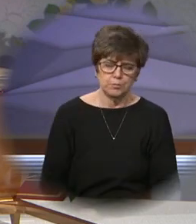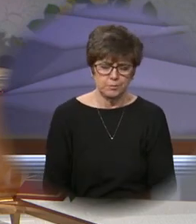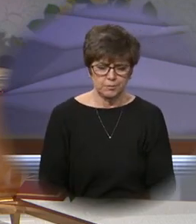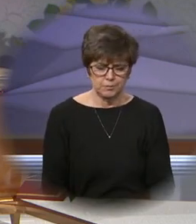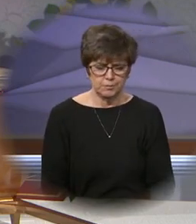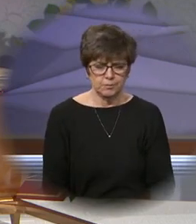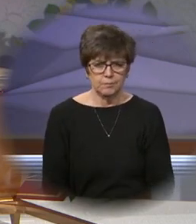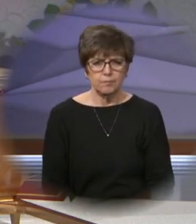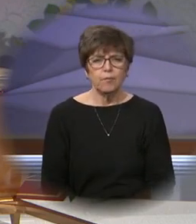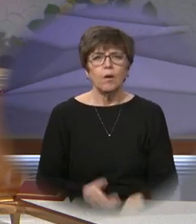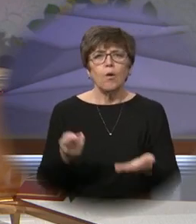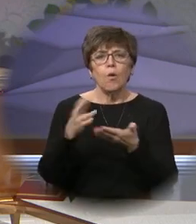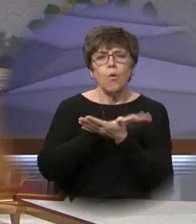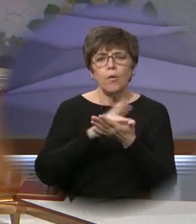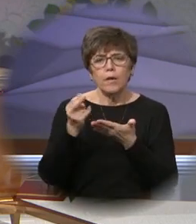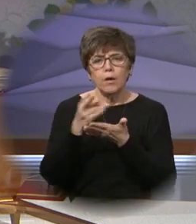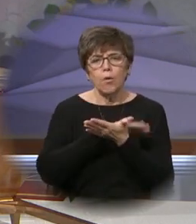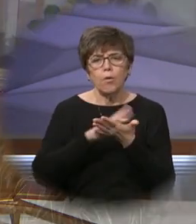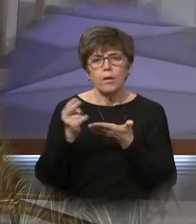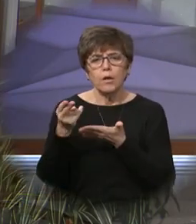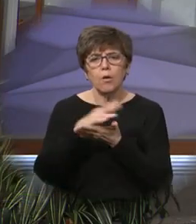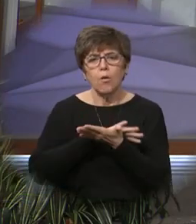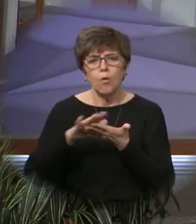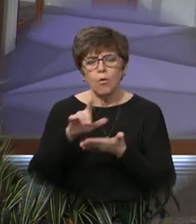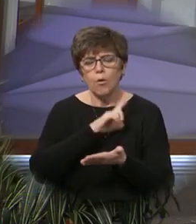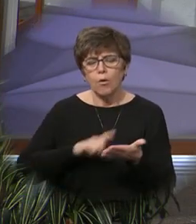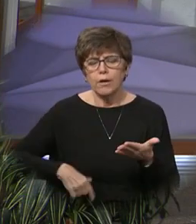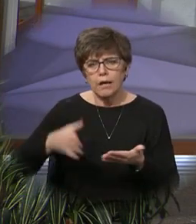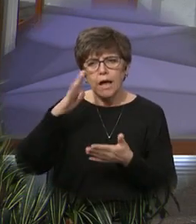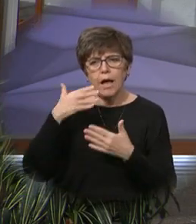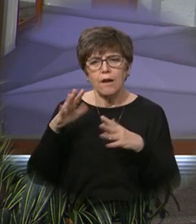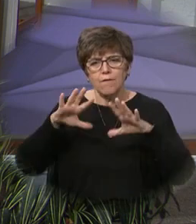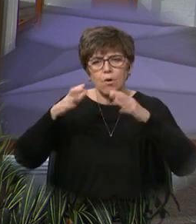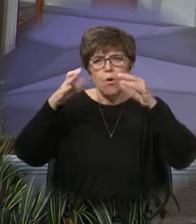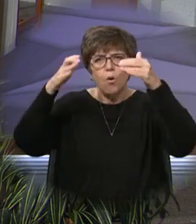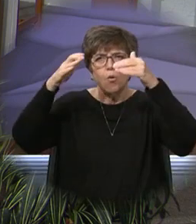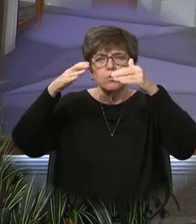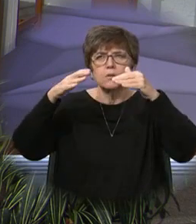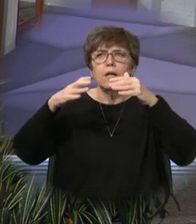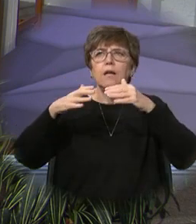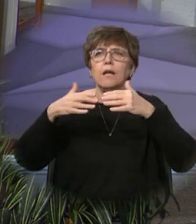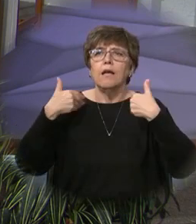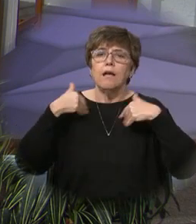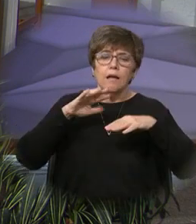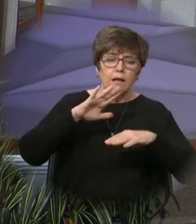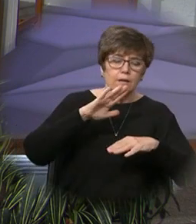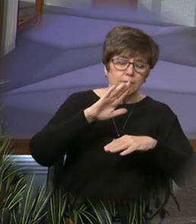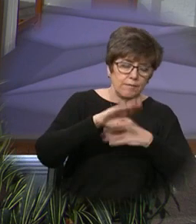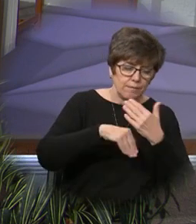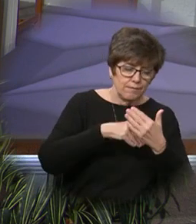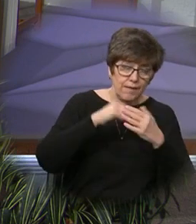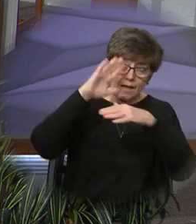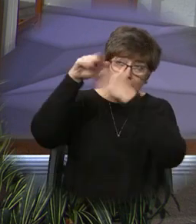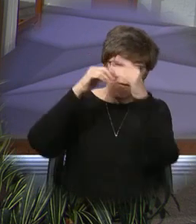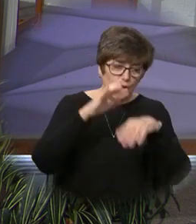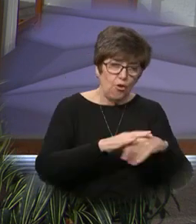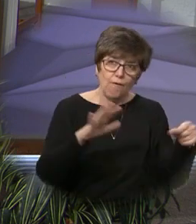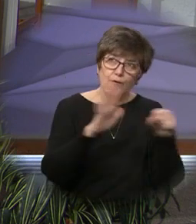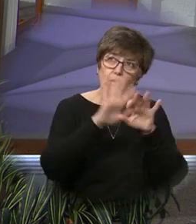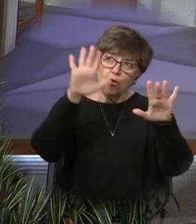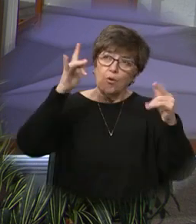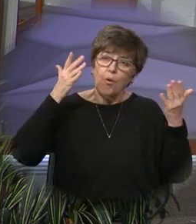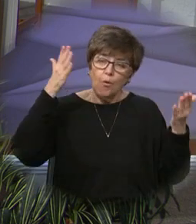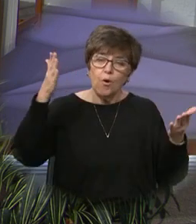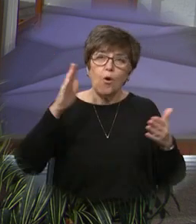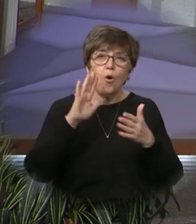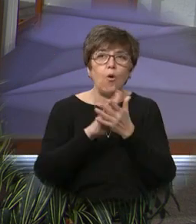acclaim. Holy, holy, holy, holy Lord God of hosts, heaven and earth are full of your glory. Hosanna